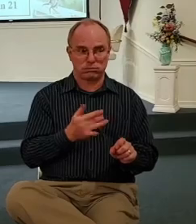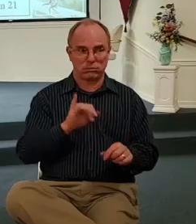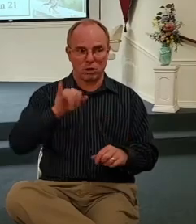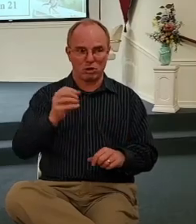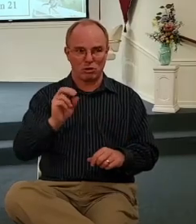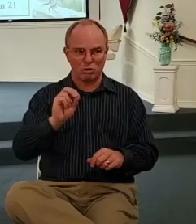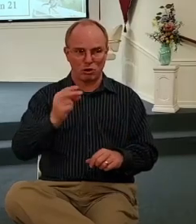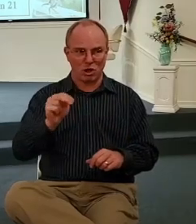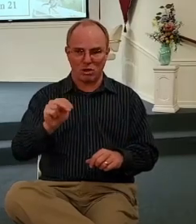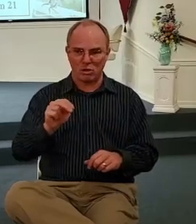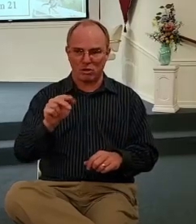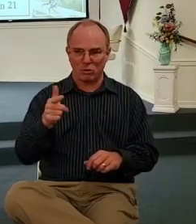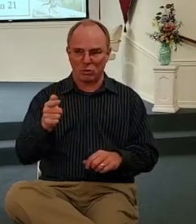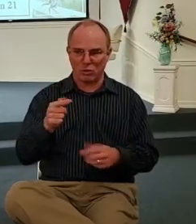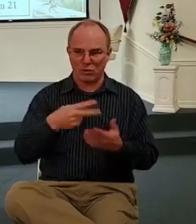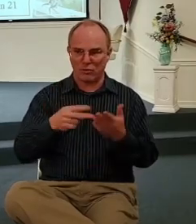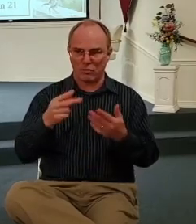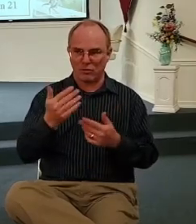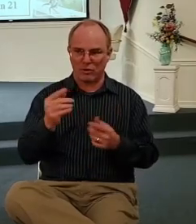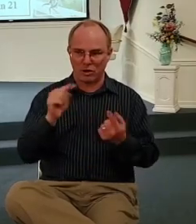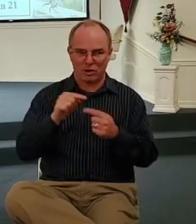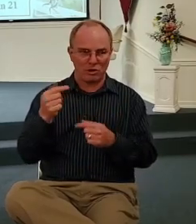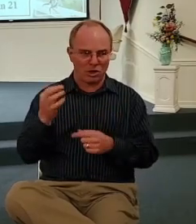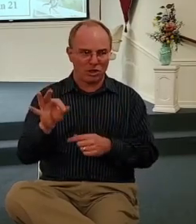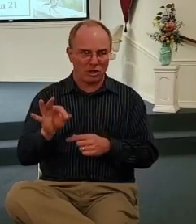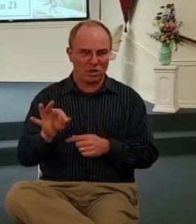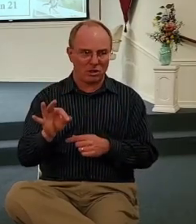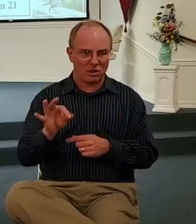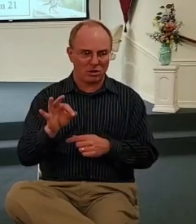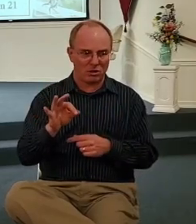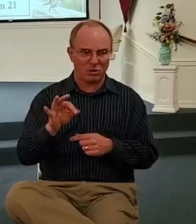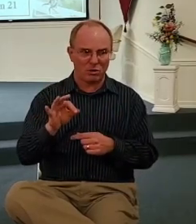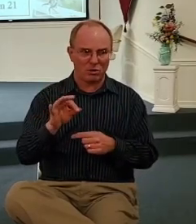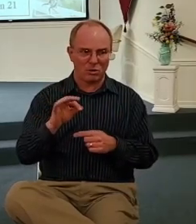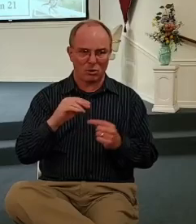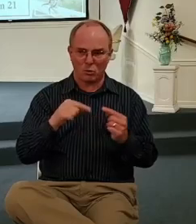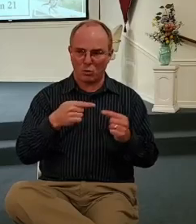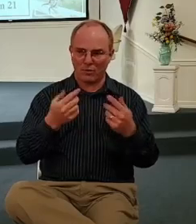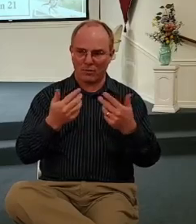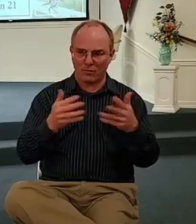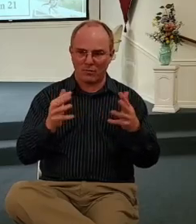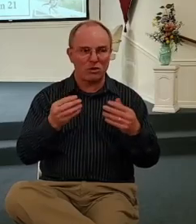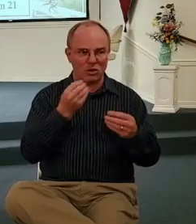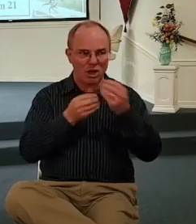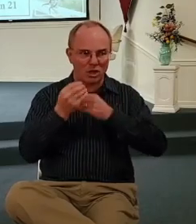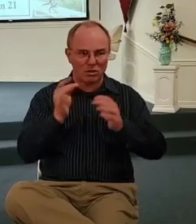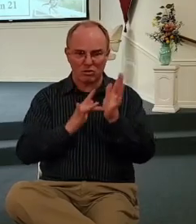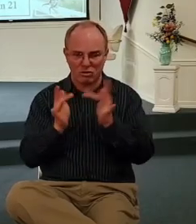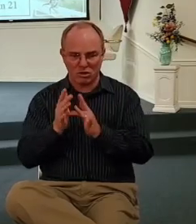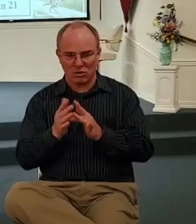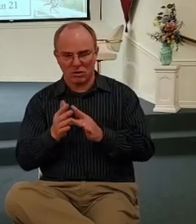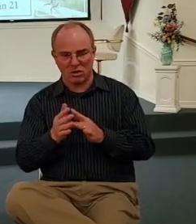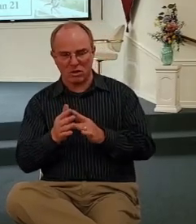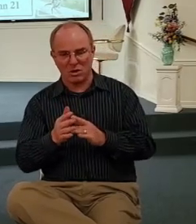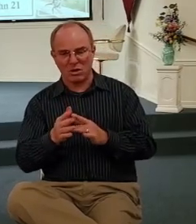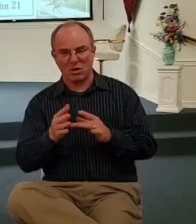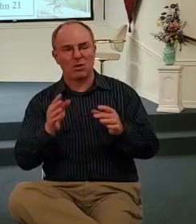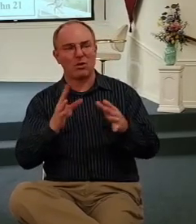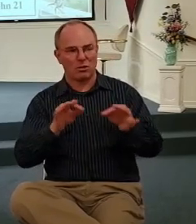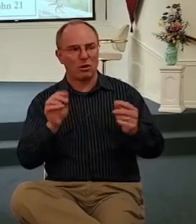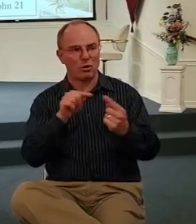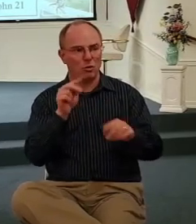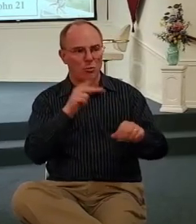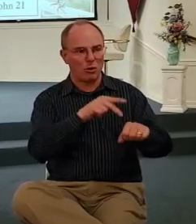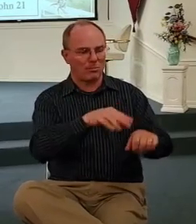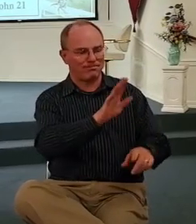verse 15 through 19. When they had finished eating, Jesus said to Simon Peter,